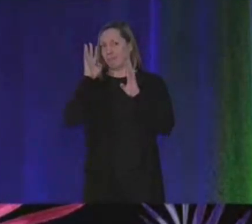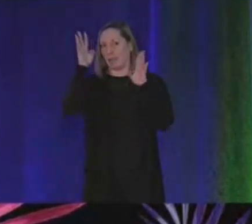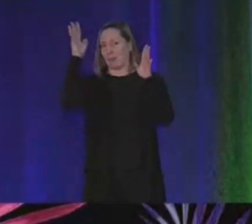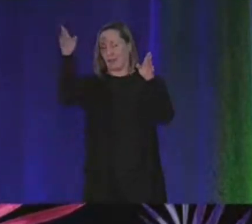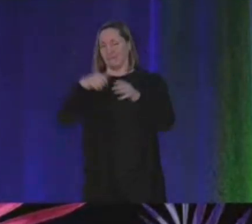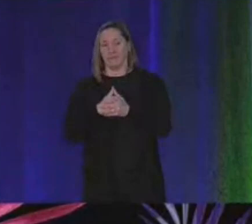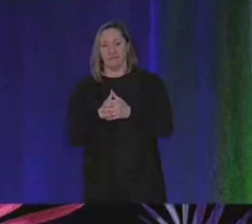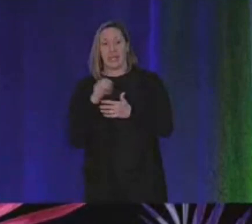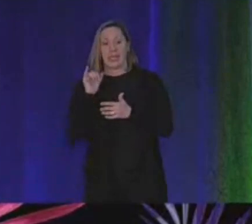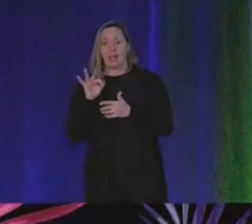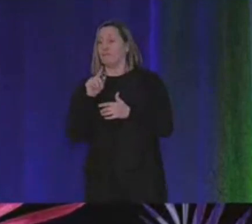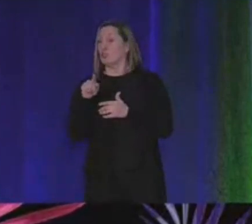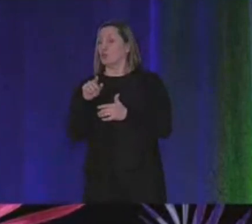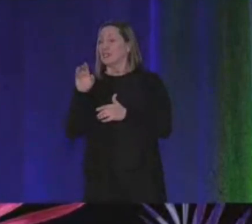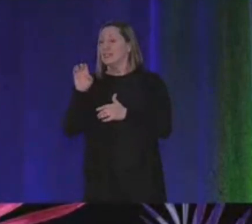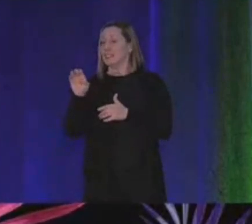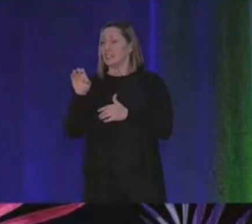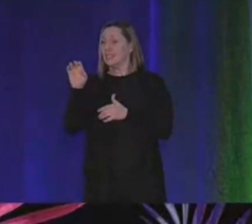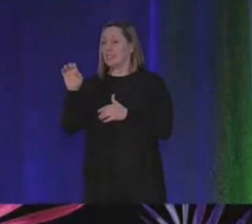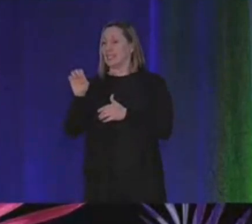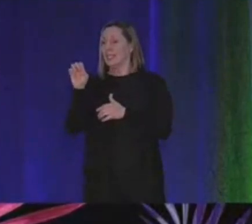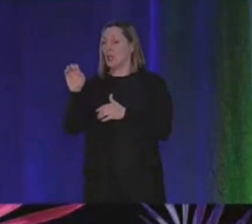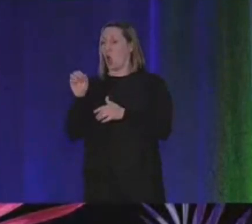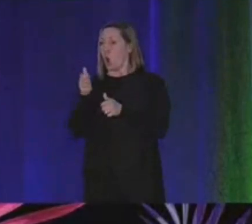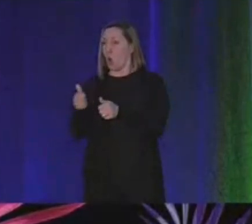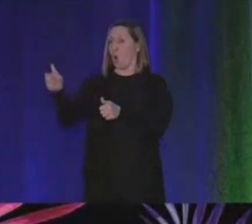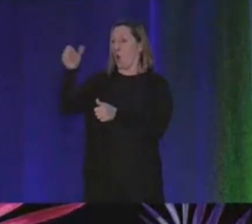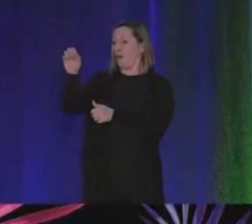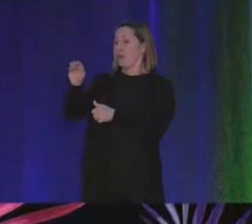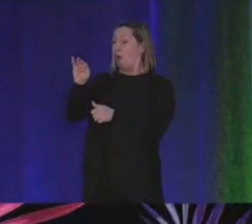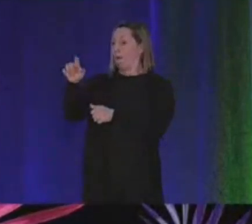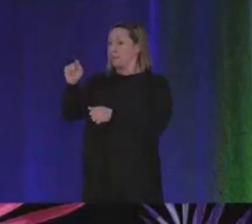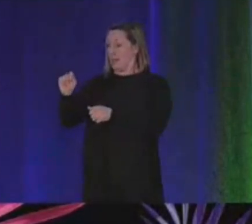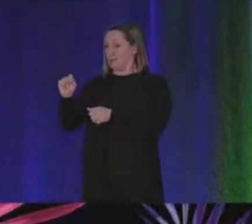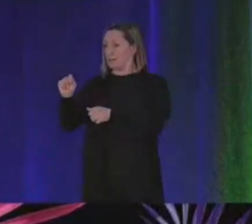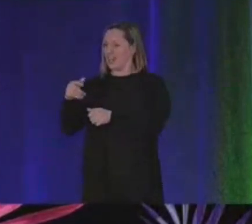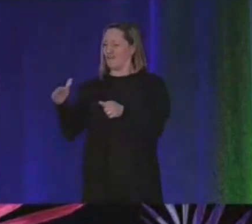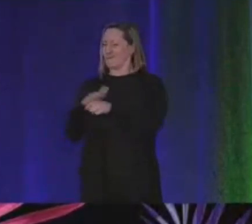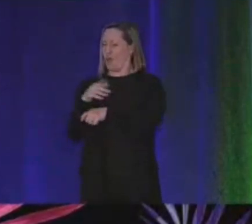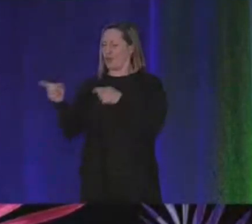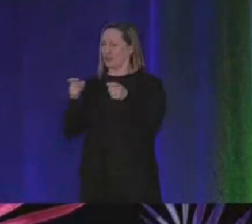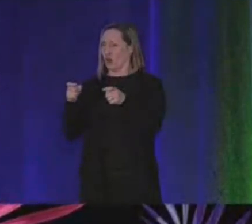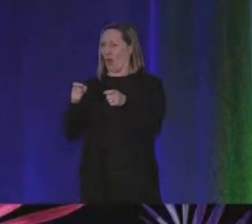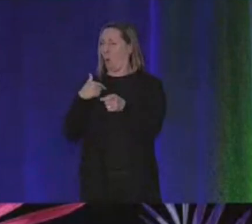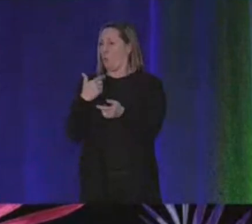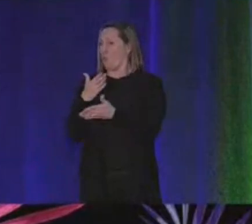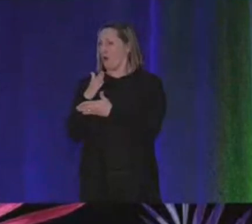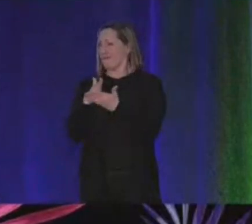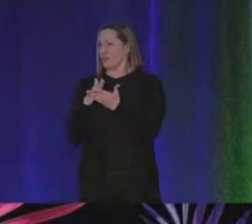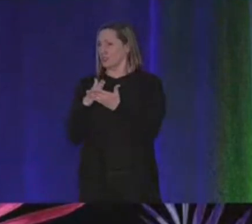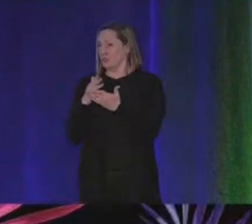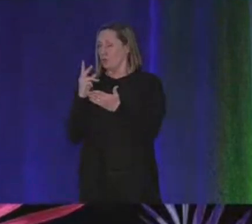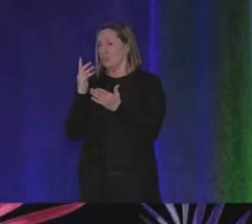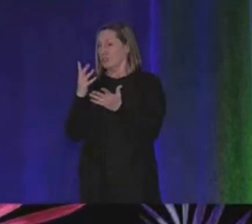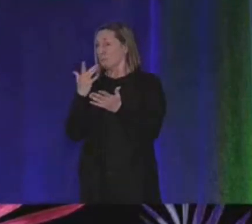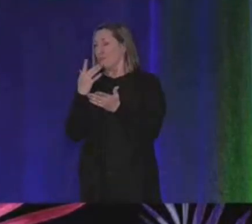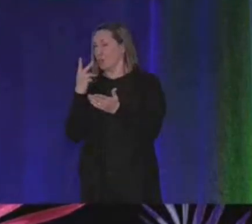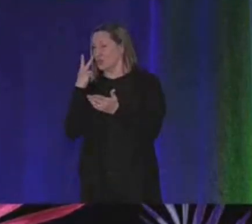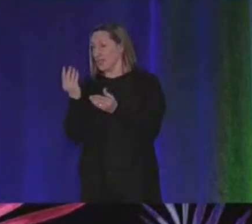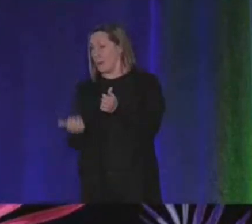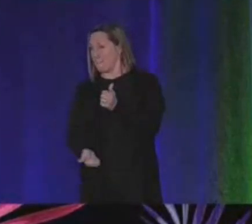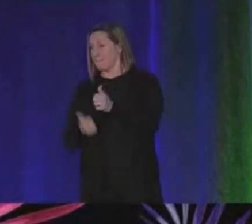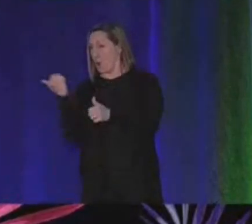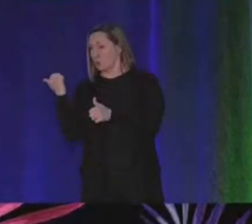were the CEO of Omlet and you had full control of the roadmap, what feature would you like to see the most? Yeah, the first thing